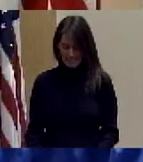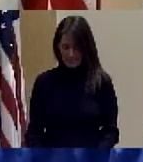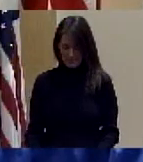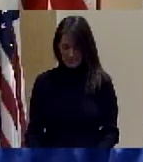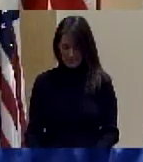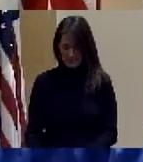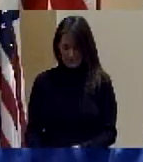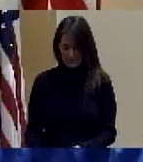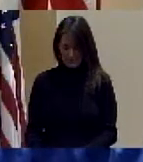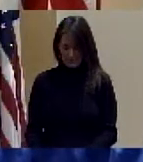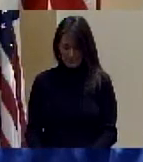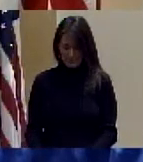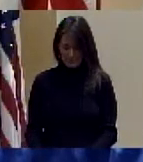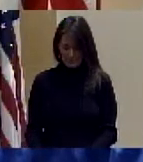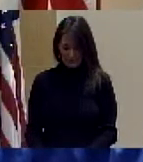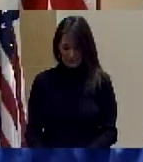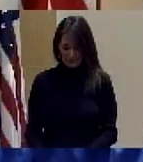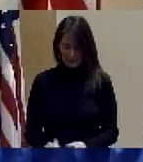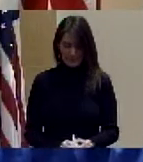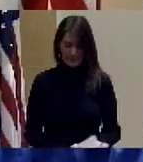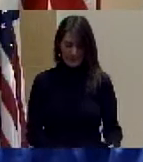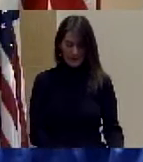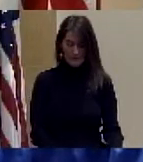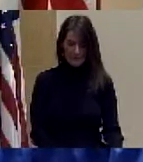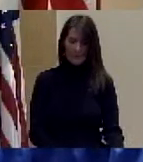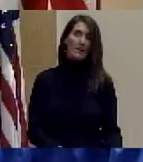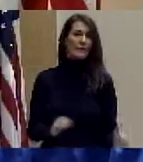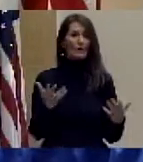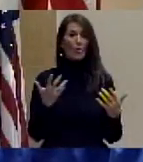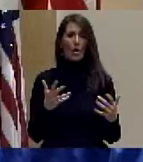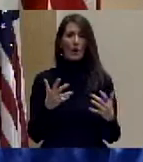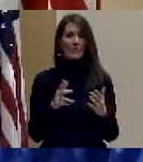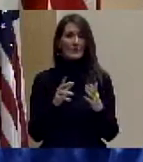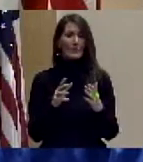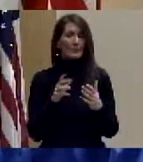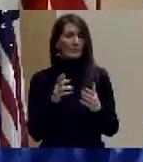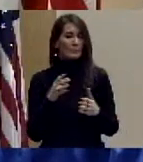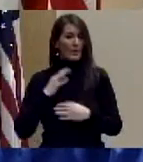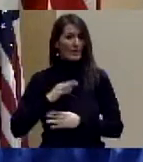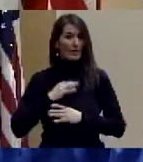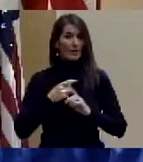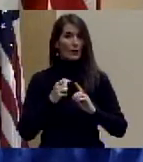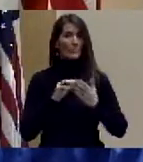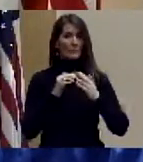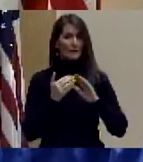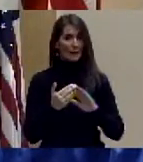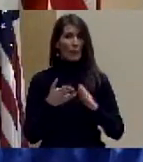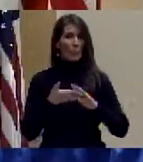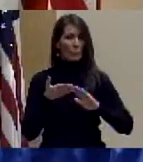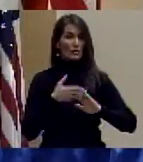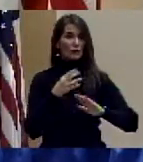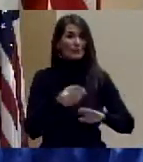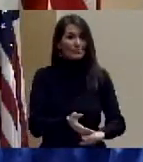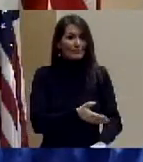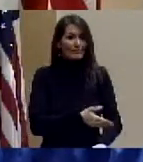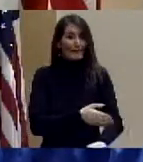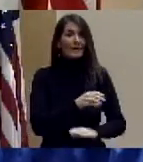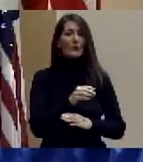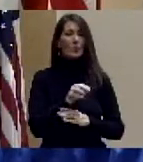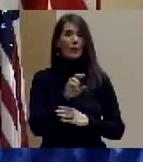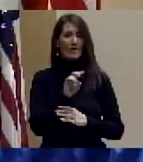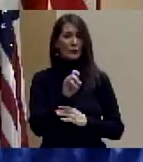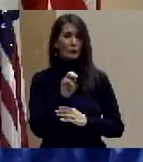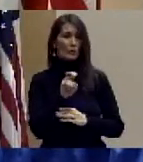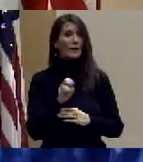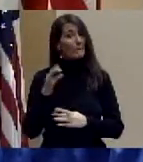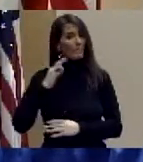local cooperation have already paid off in efficiencies for our town operations and in enhanced revenues that also benefit town